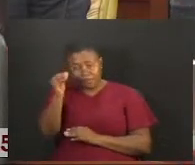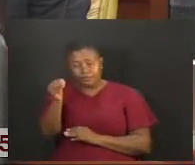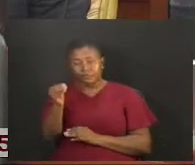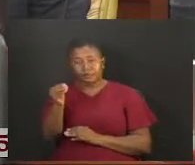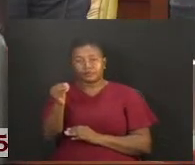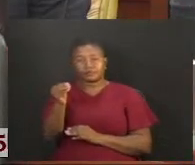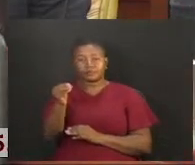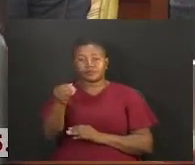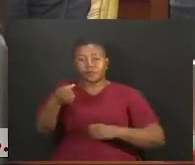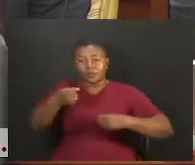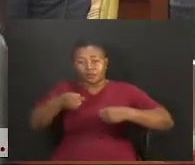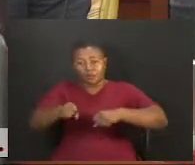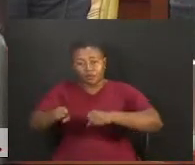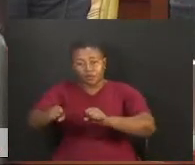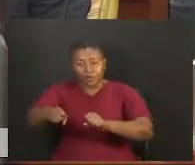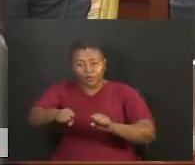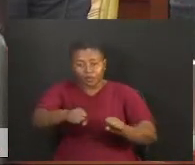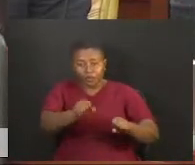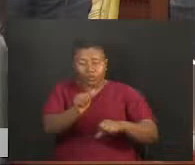Okada riders,